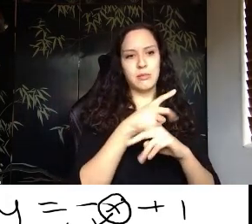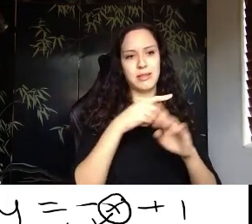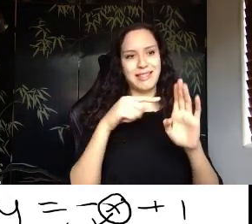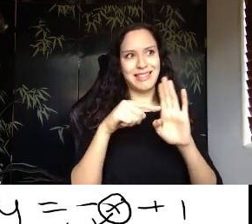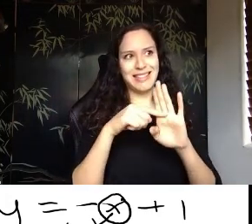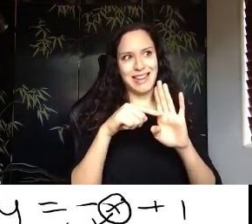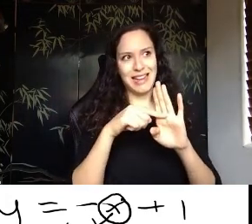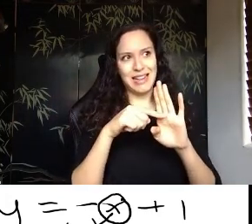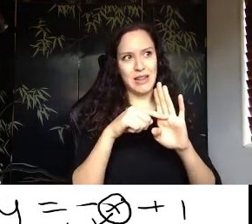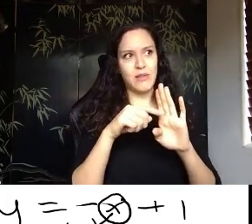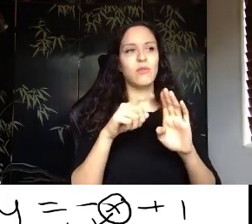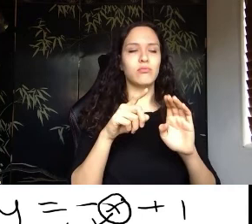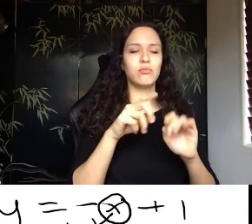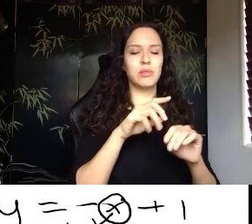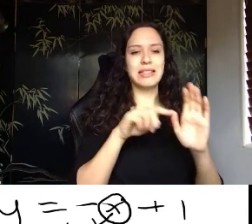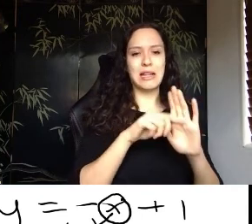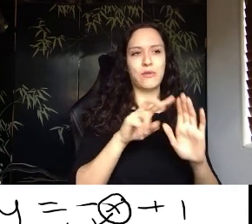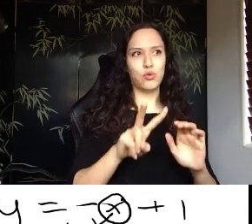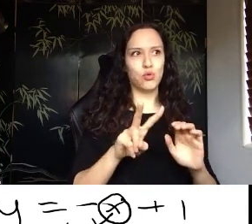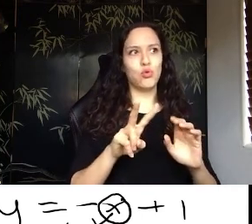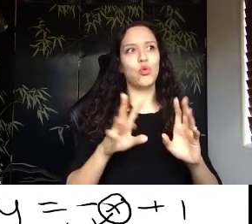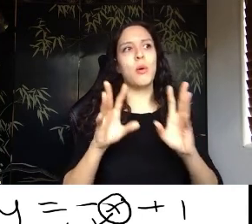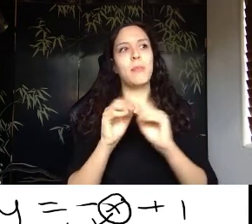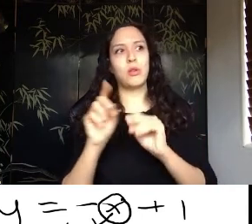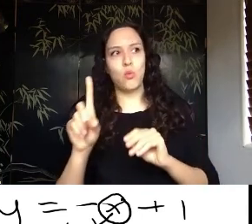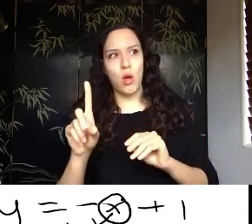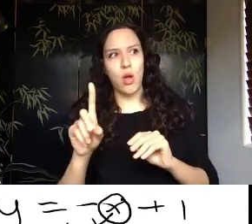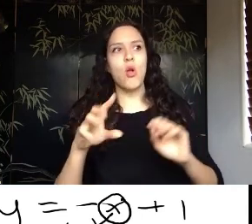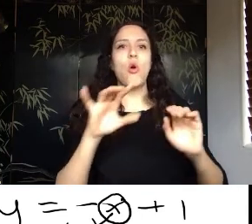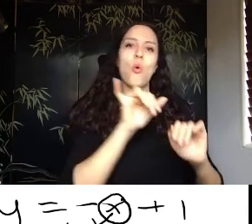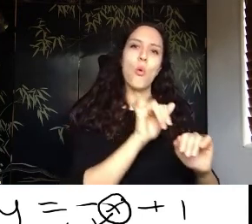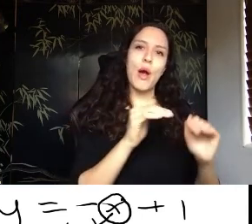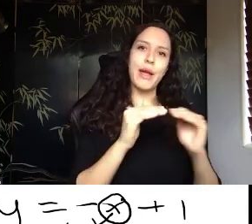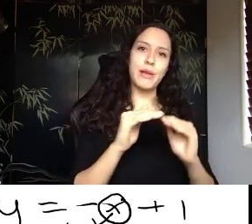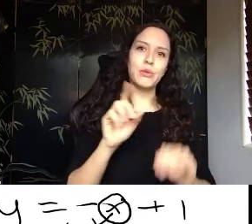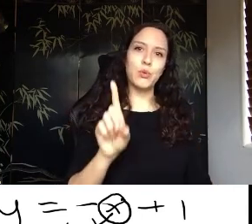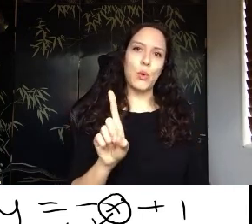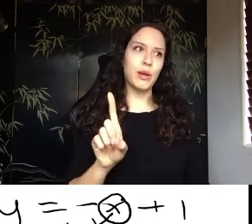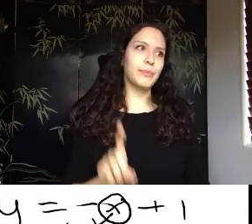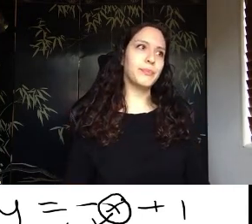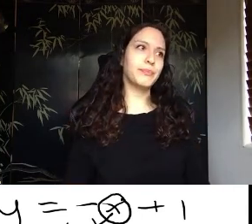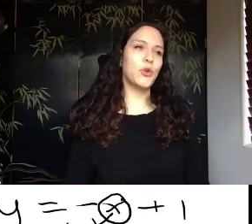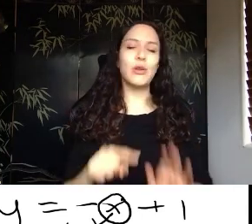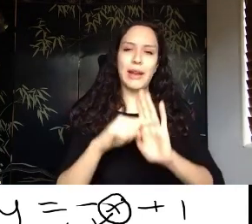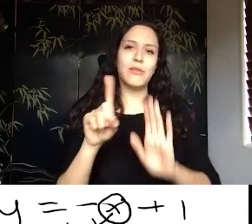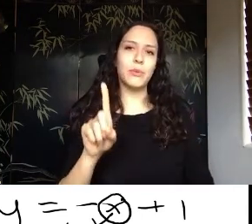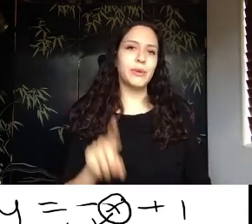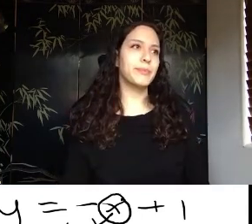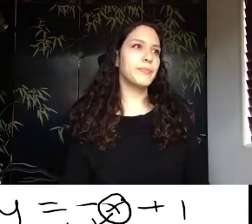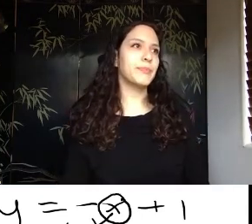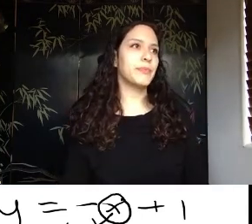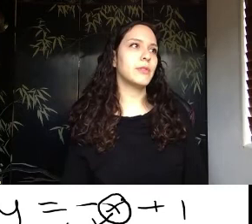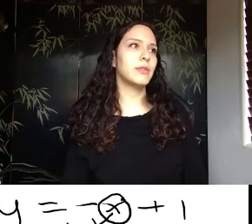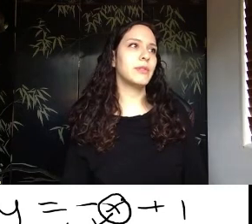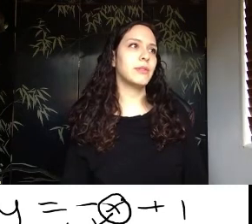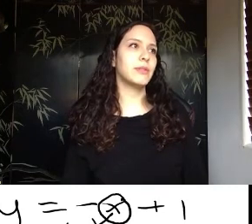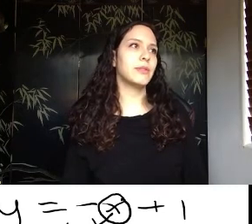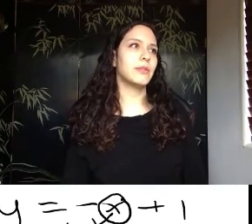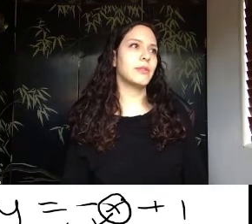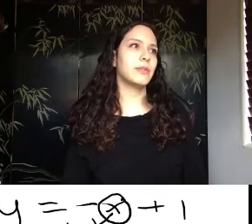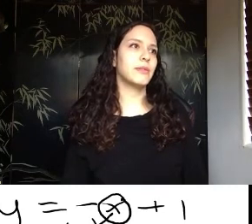-2 plus 1. Y equals -1. So let's see what that will look like. Okay, so I go to 2, -1.